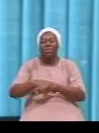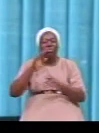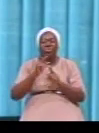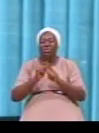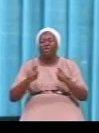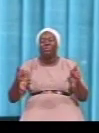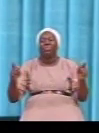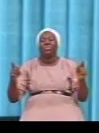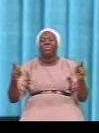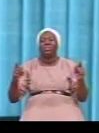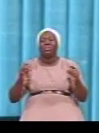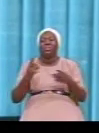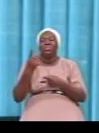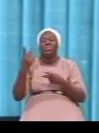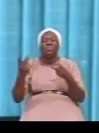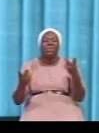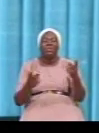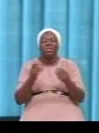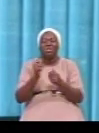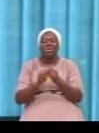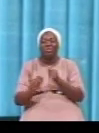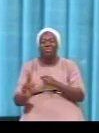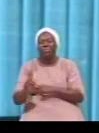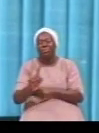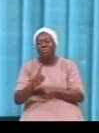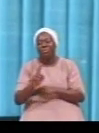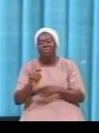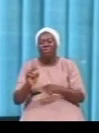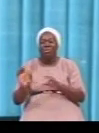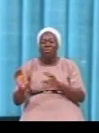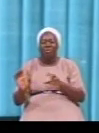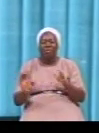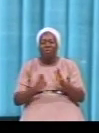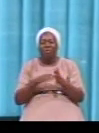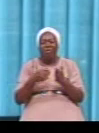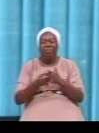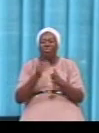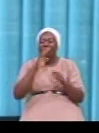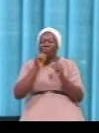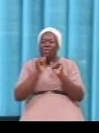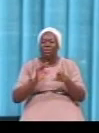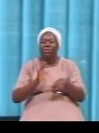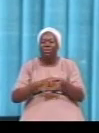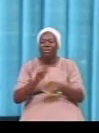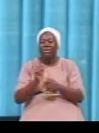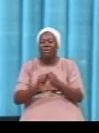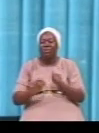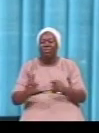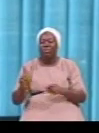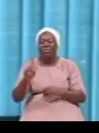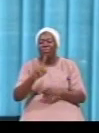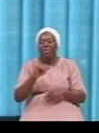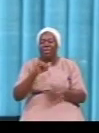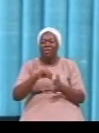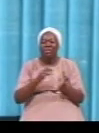Visit everyone. Confirm your blessing upon every life. In Jesus' mighty name we